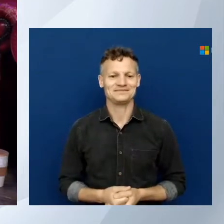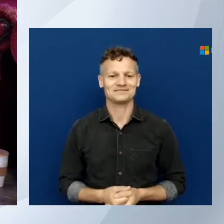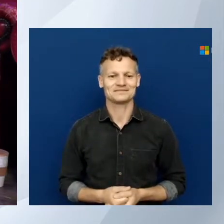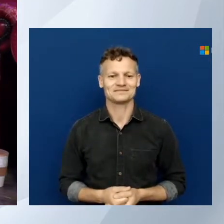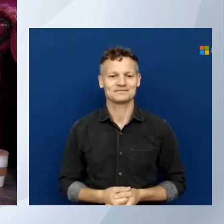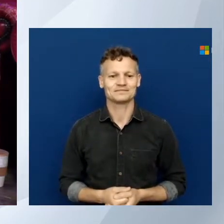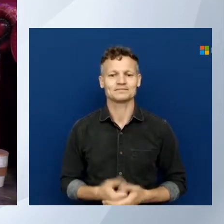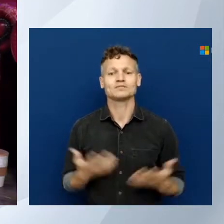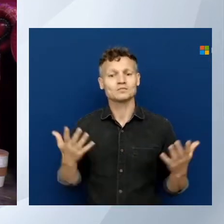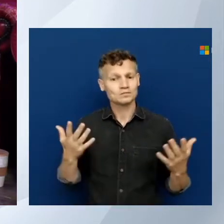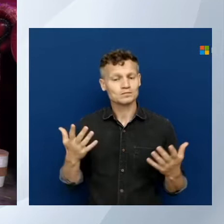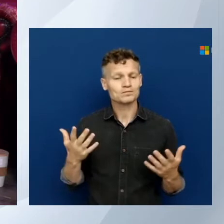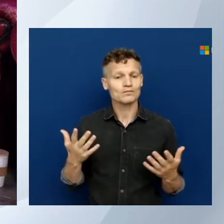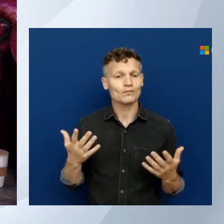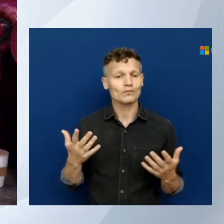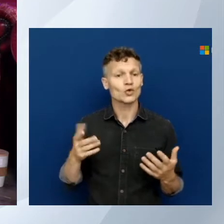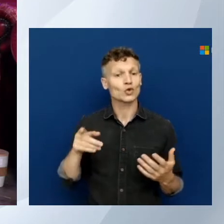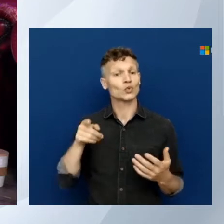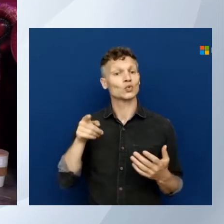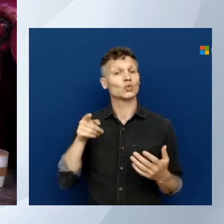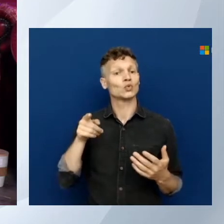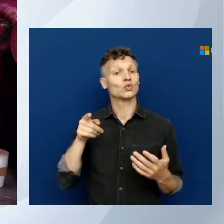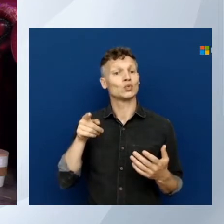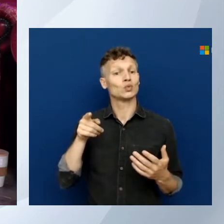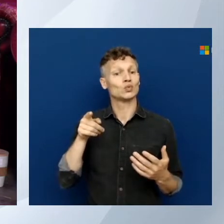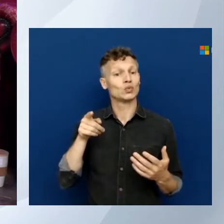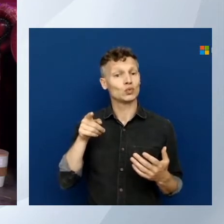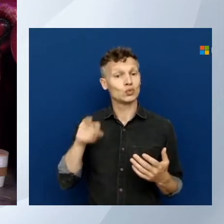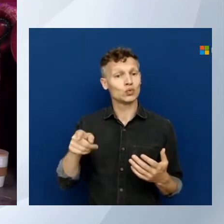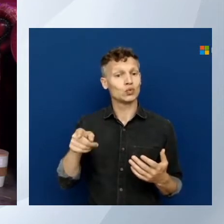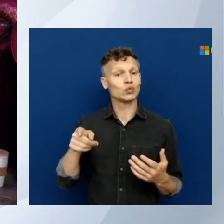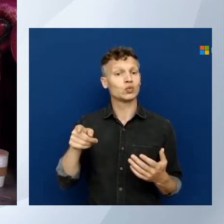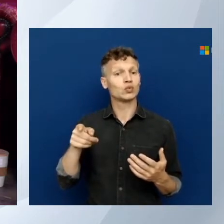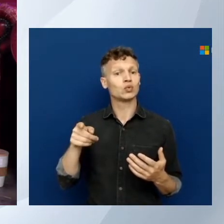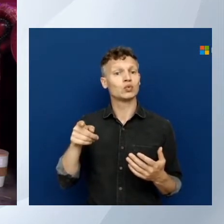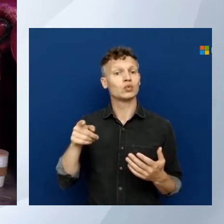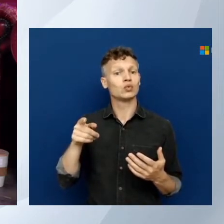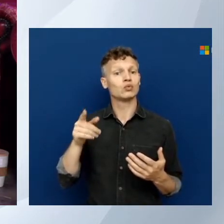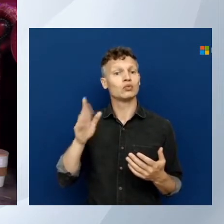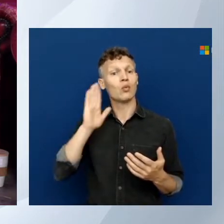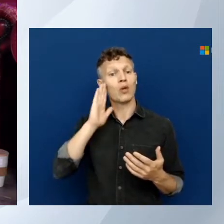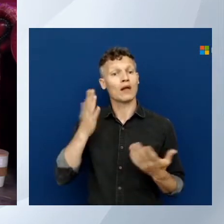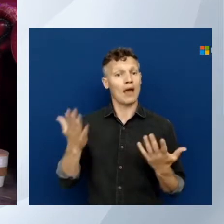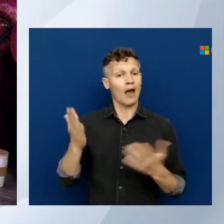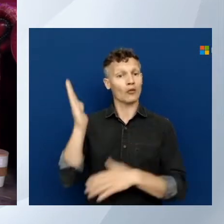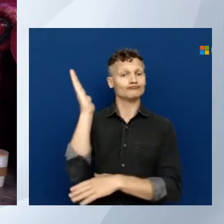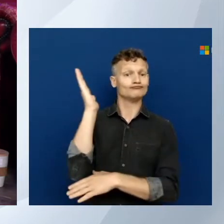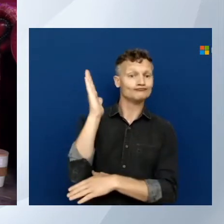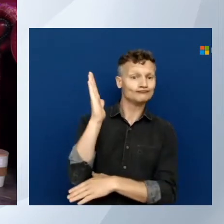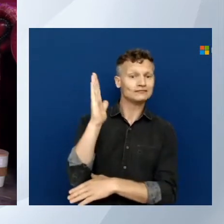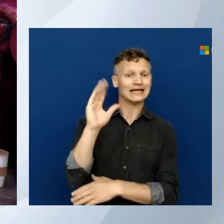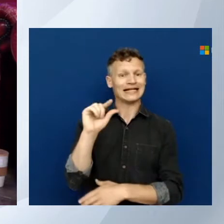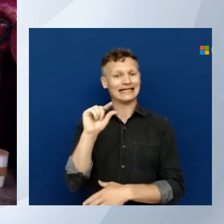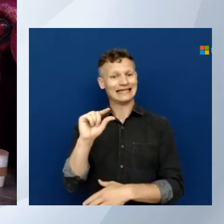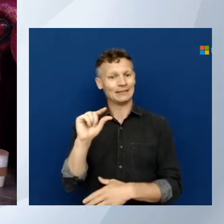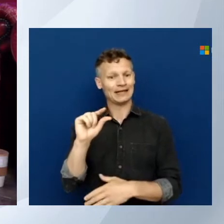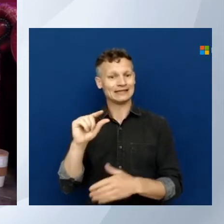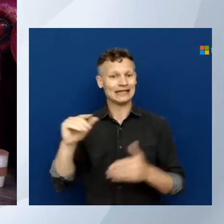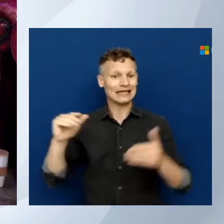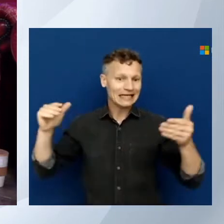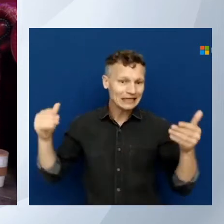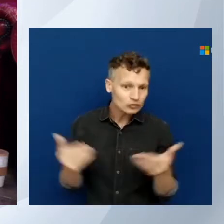So you're going to give us a little intro in your automation journey and your start with DevOps.